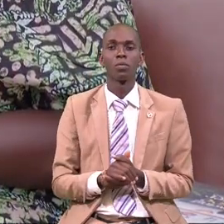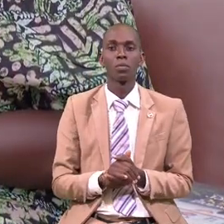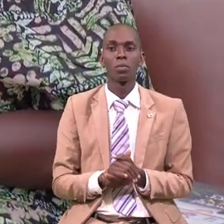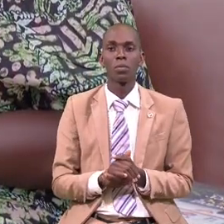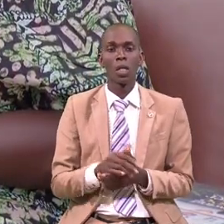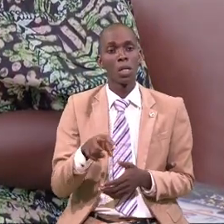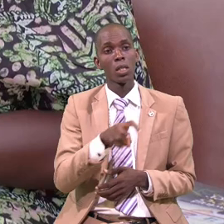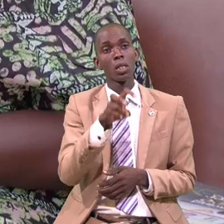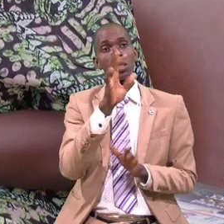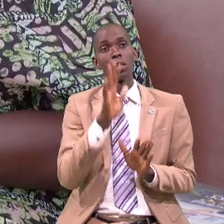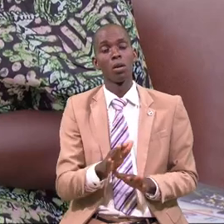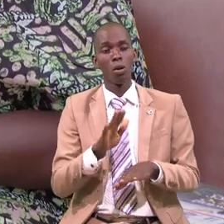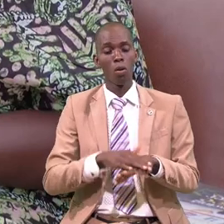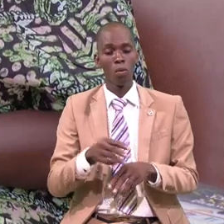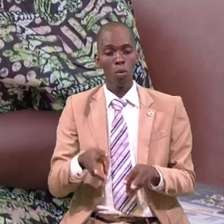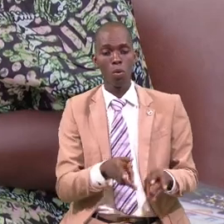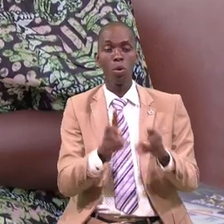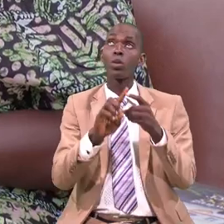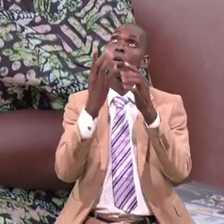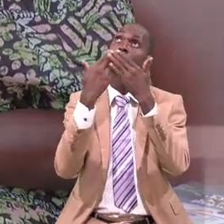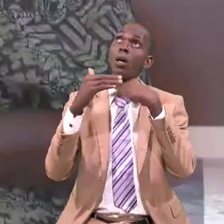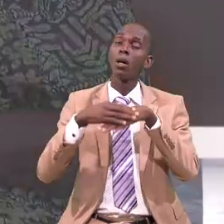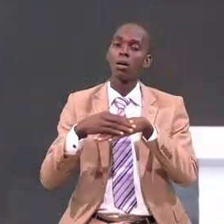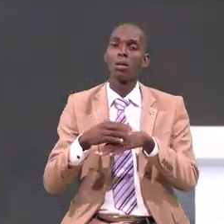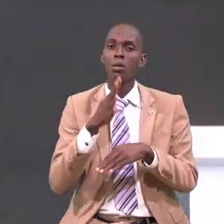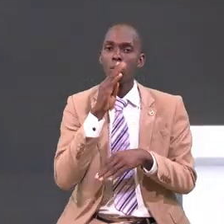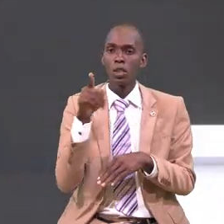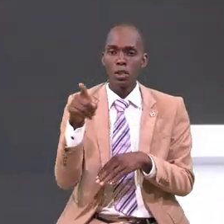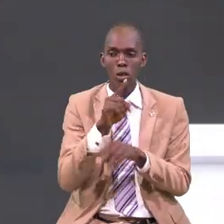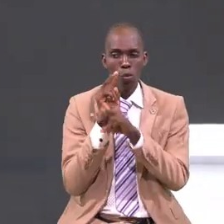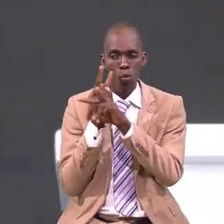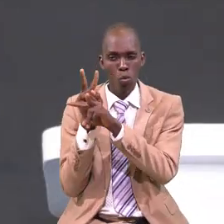Travelers on the way to heaven, watch ye therefore.